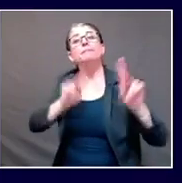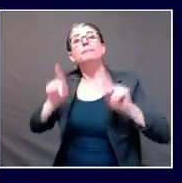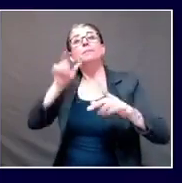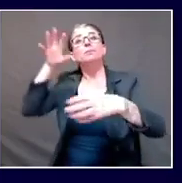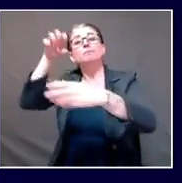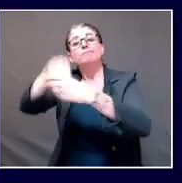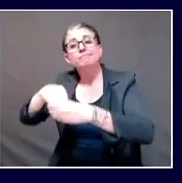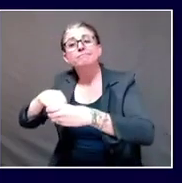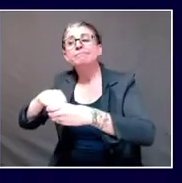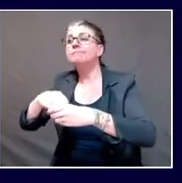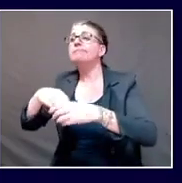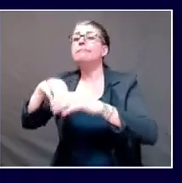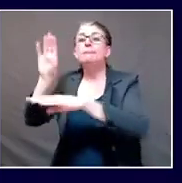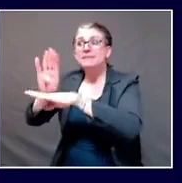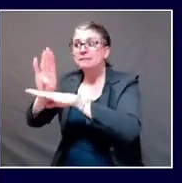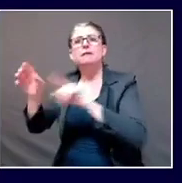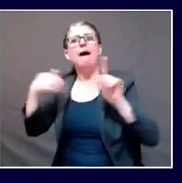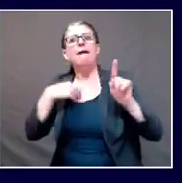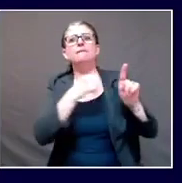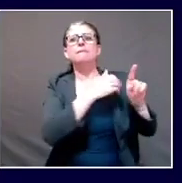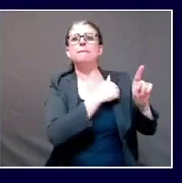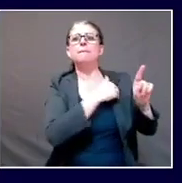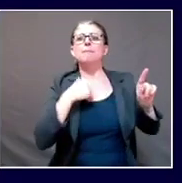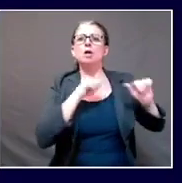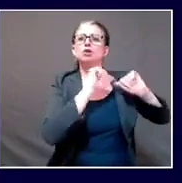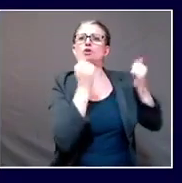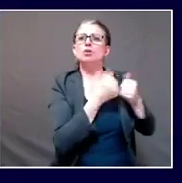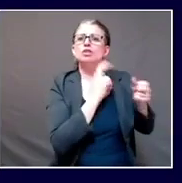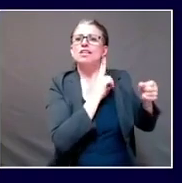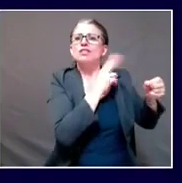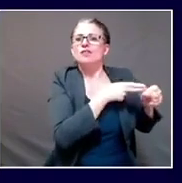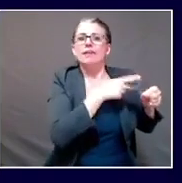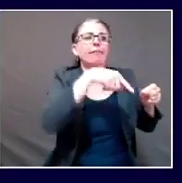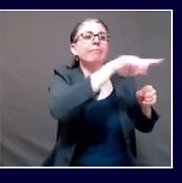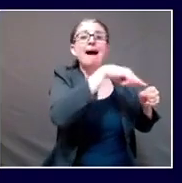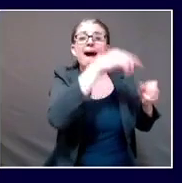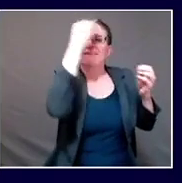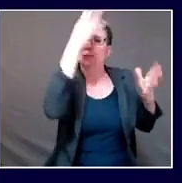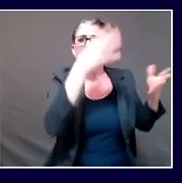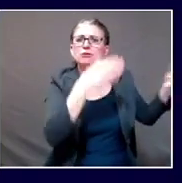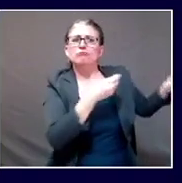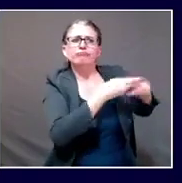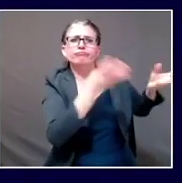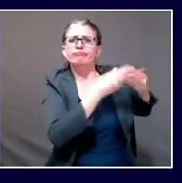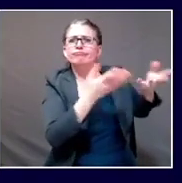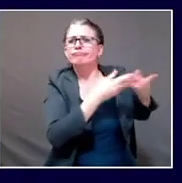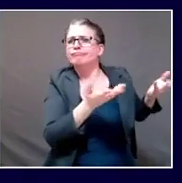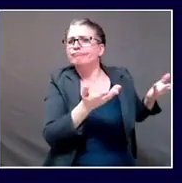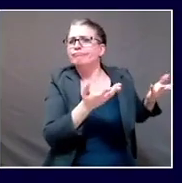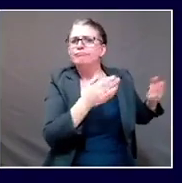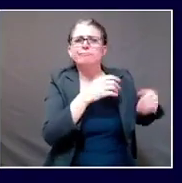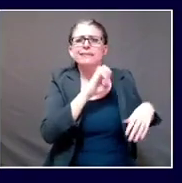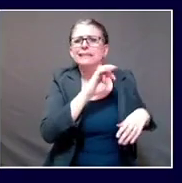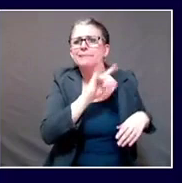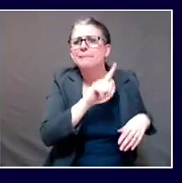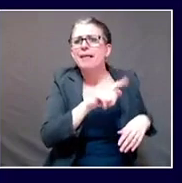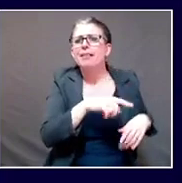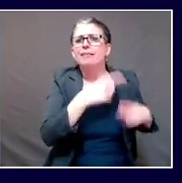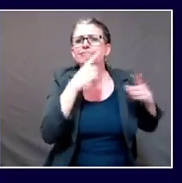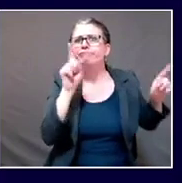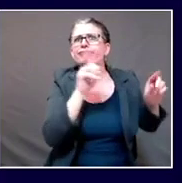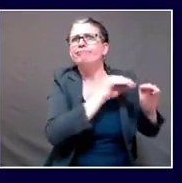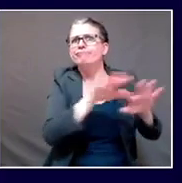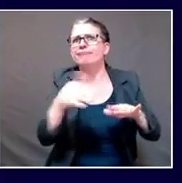presence and for the people that we have had contact with for a variety of reasons, including that they've downloaded COVID prevention